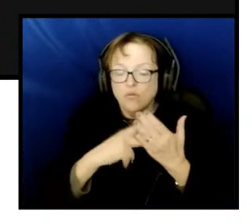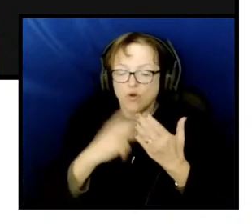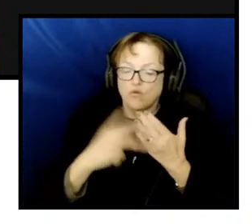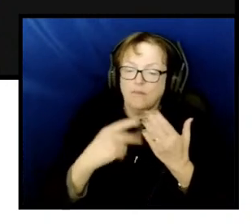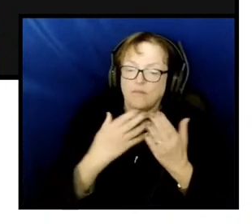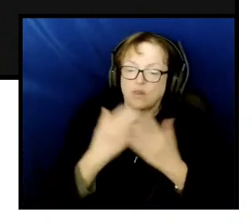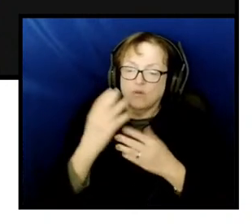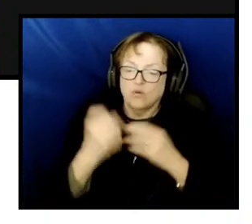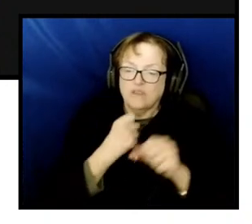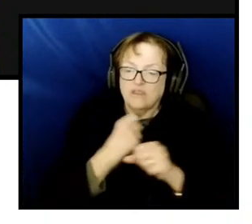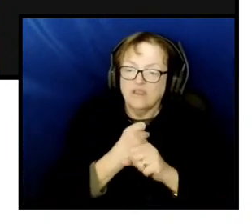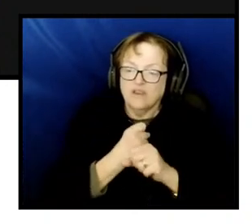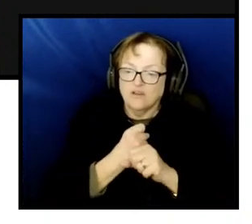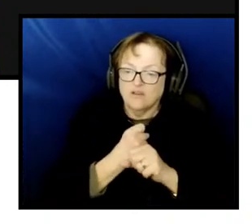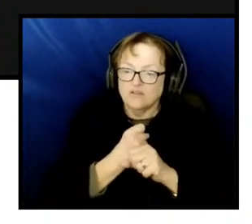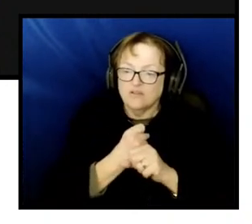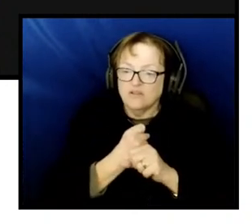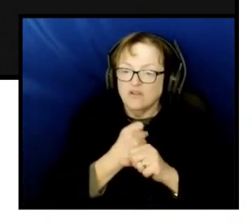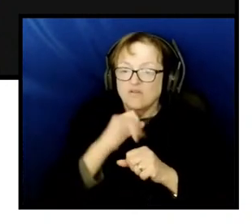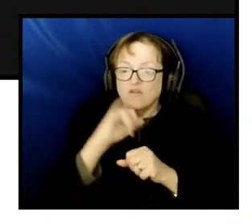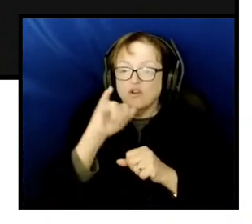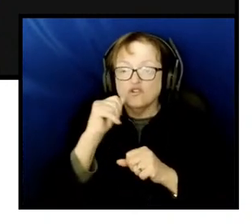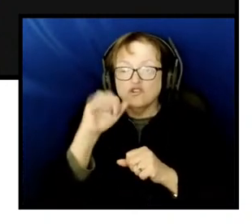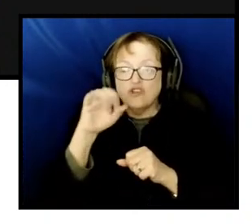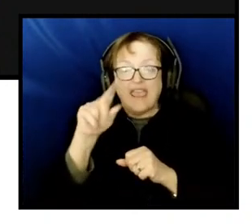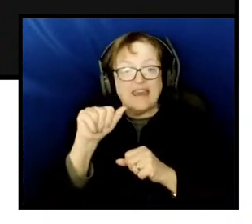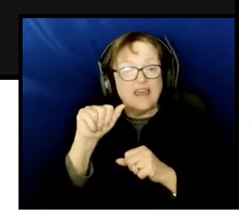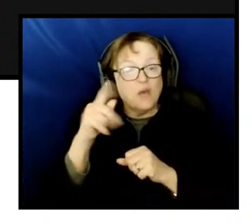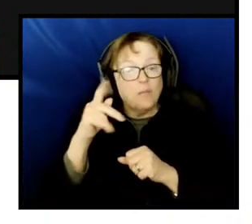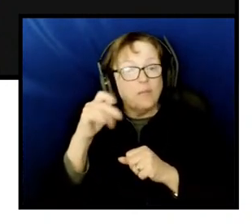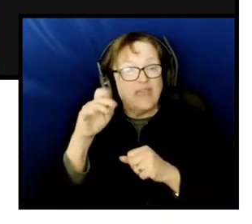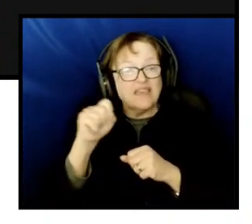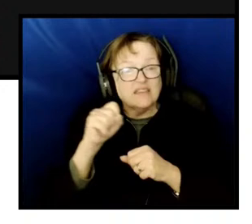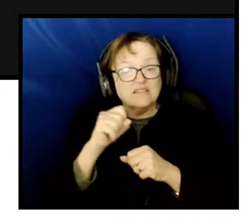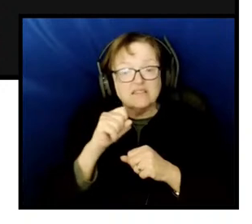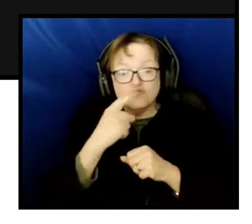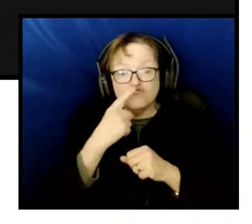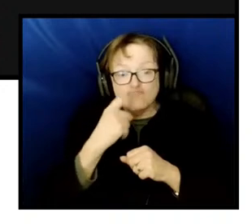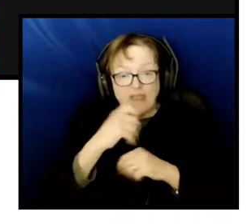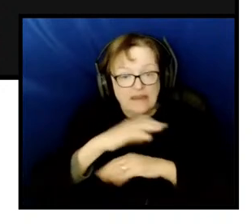play on words of Jada Pinkett's Red Table Talks, which is basically